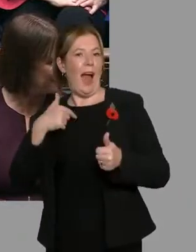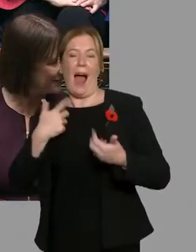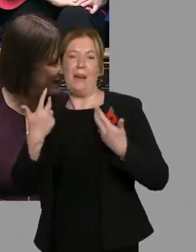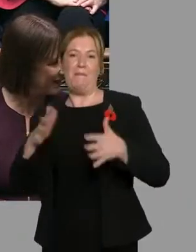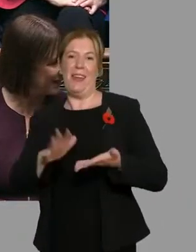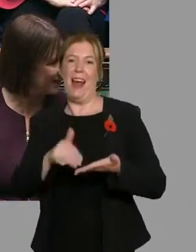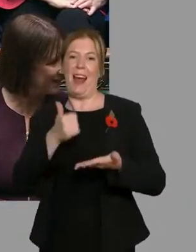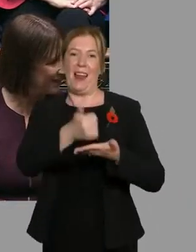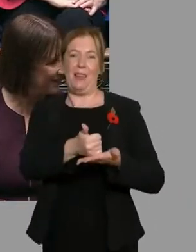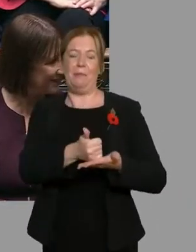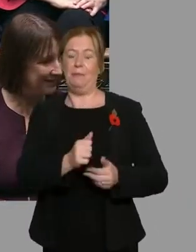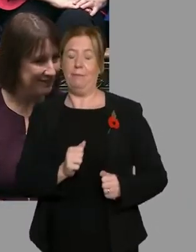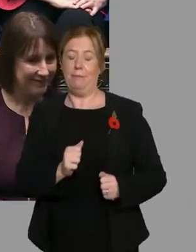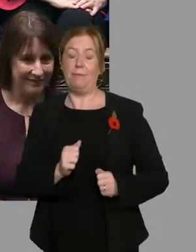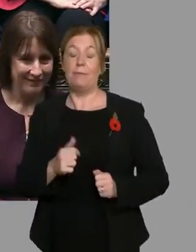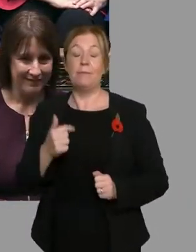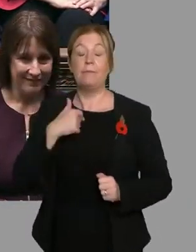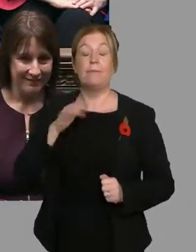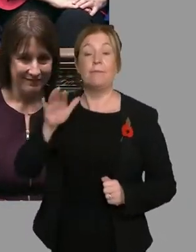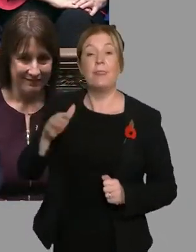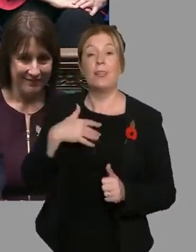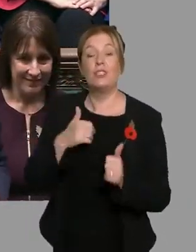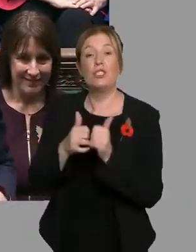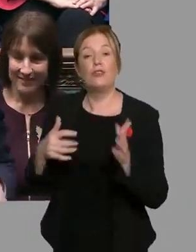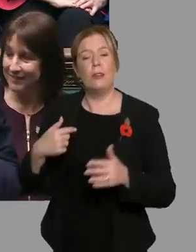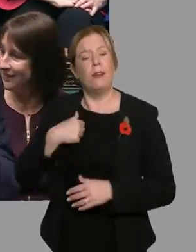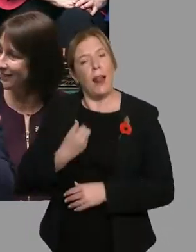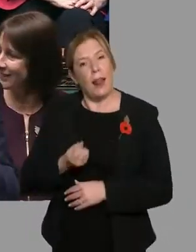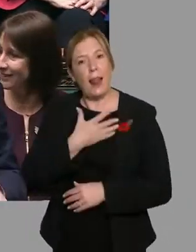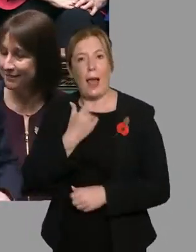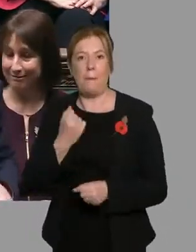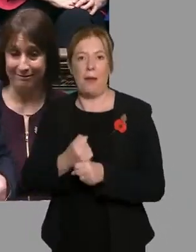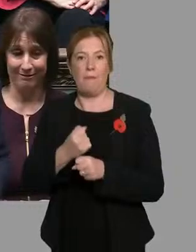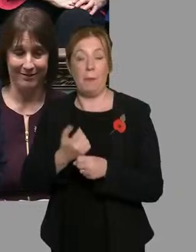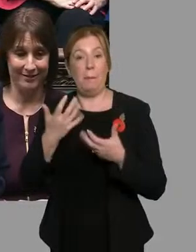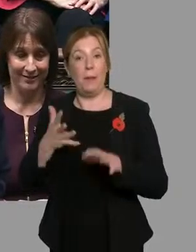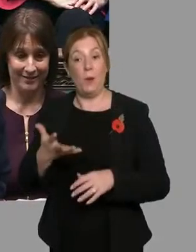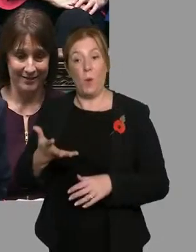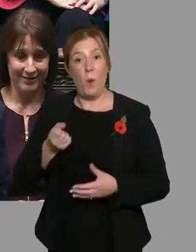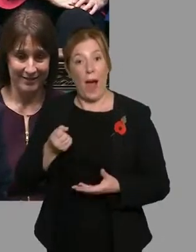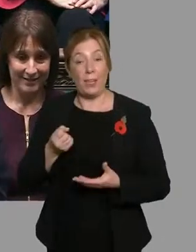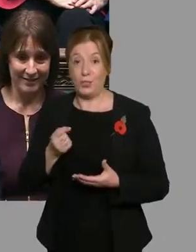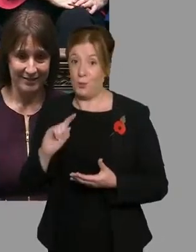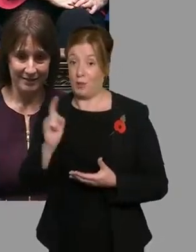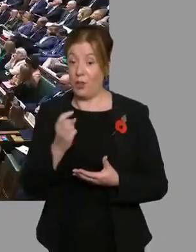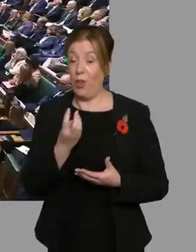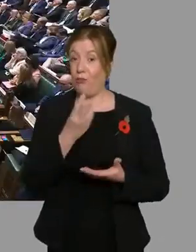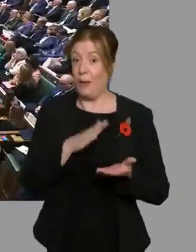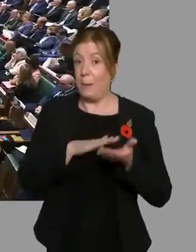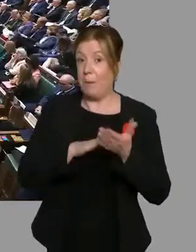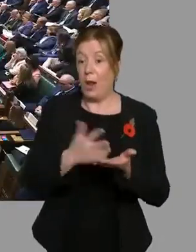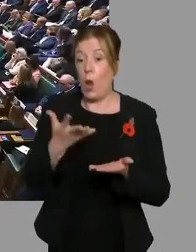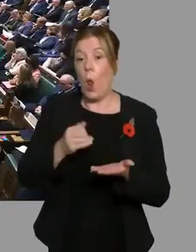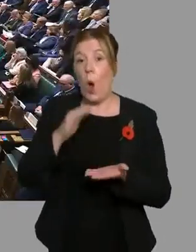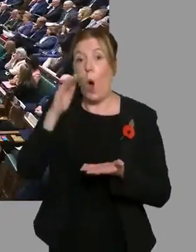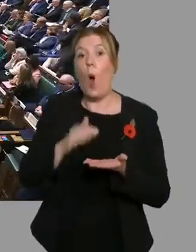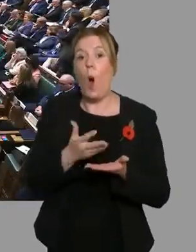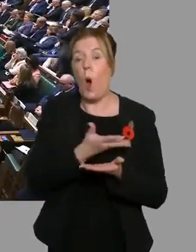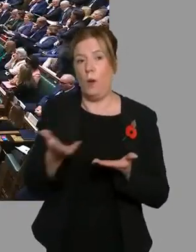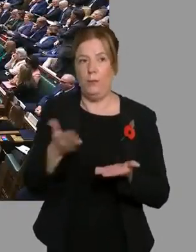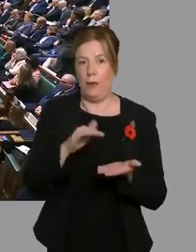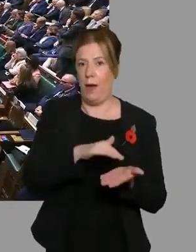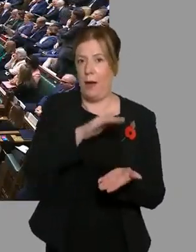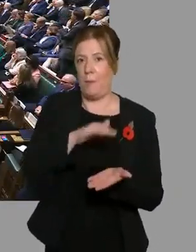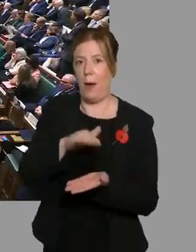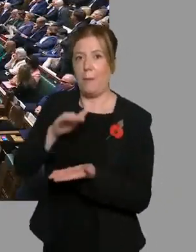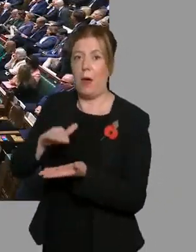Labour government has raised wages for 3 million of low-paid workers, and I expect the party opposite to welcome that. George Freeman.